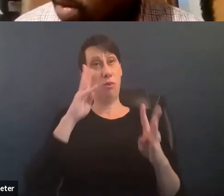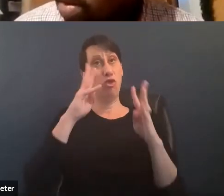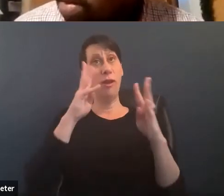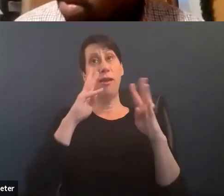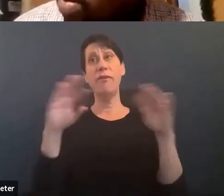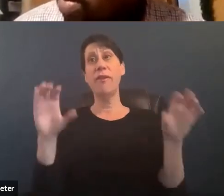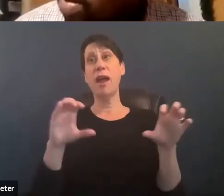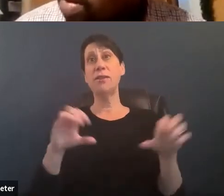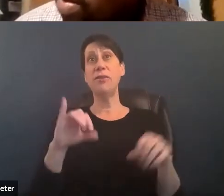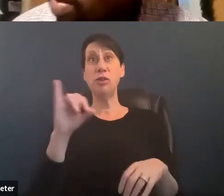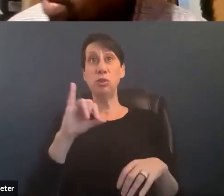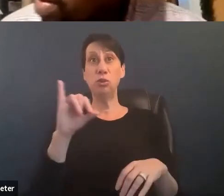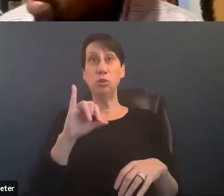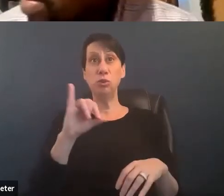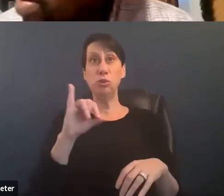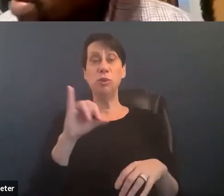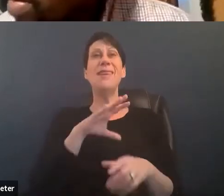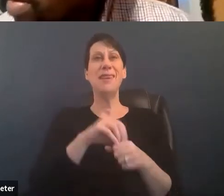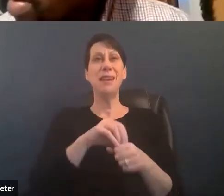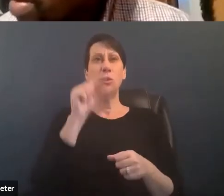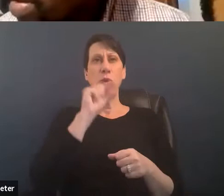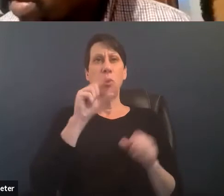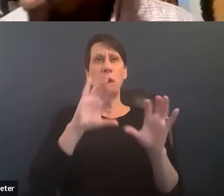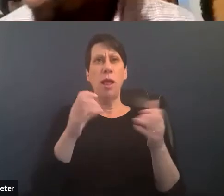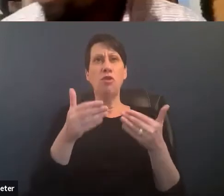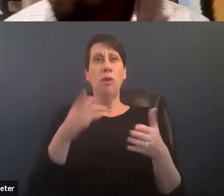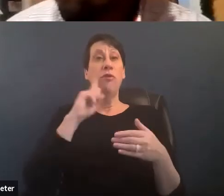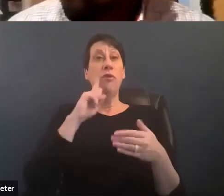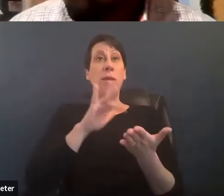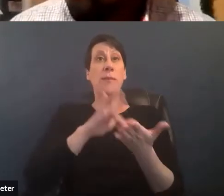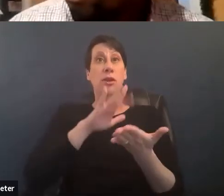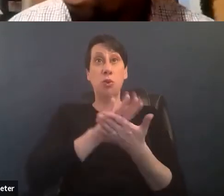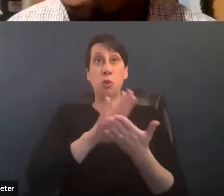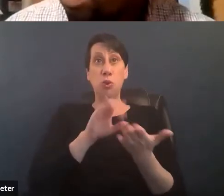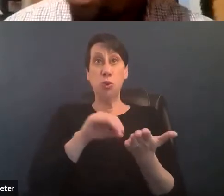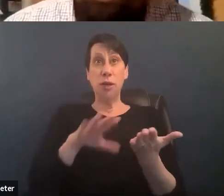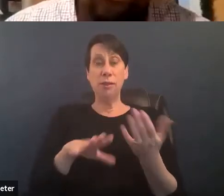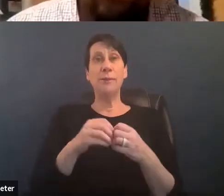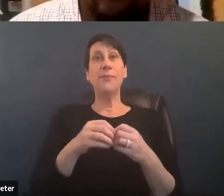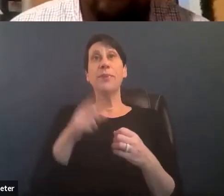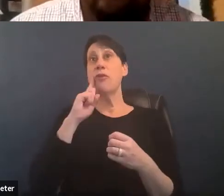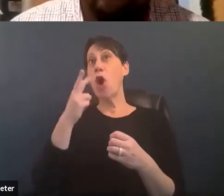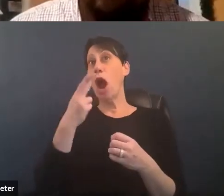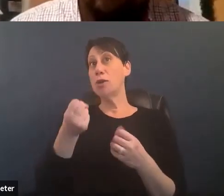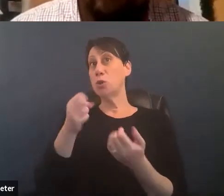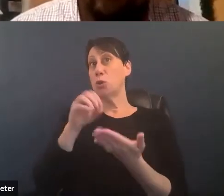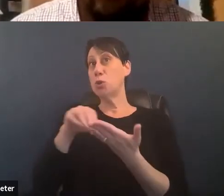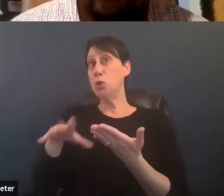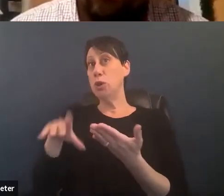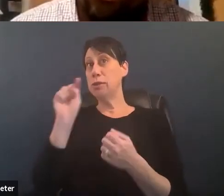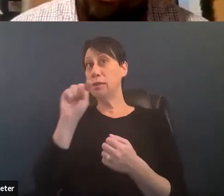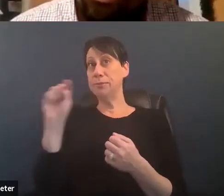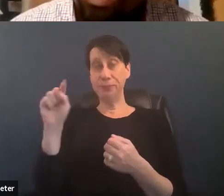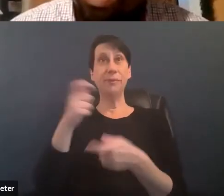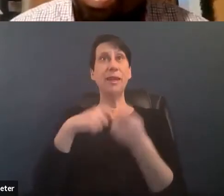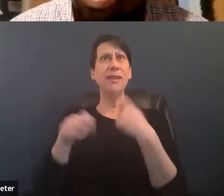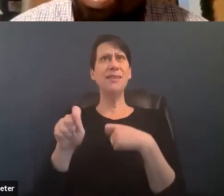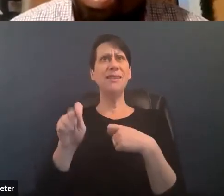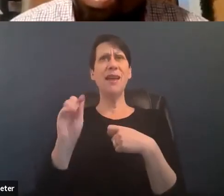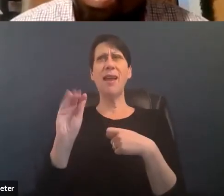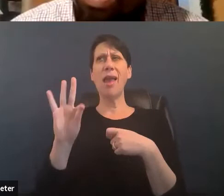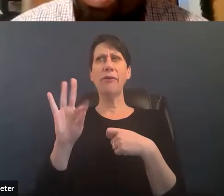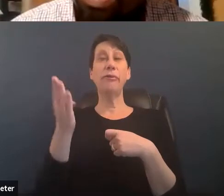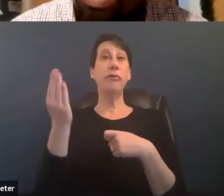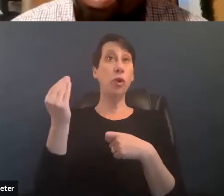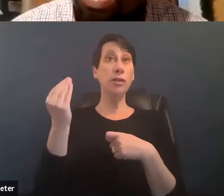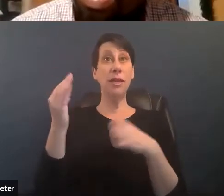activities into Google Classroom for the middle school students. For high school students, instead of having a